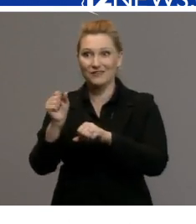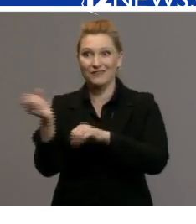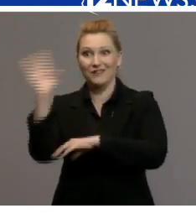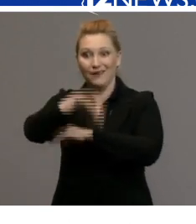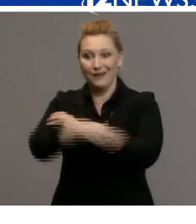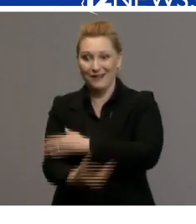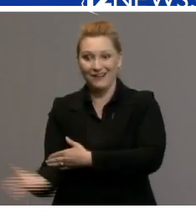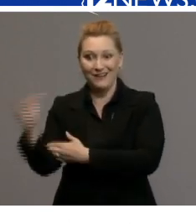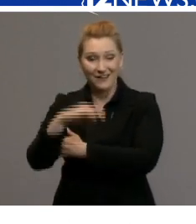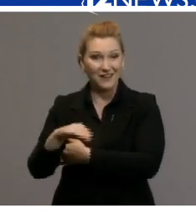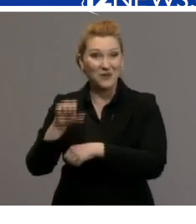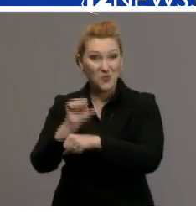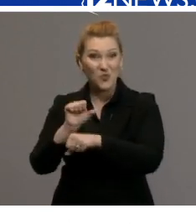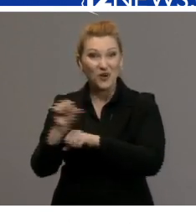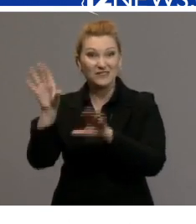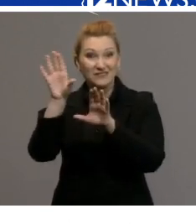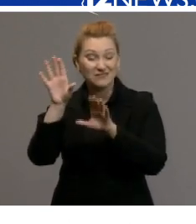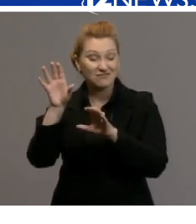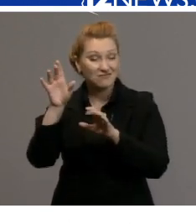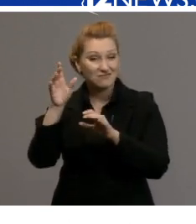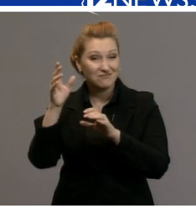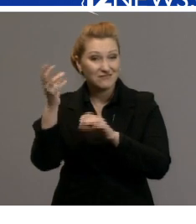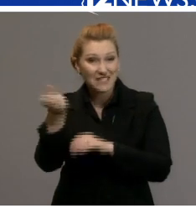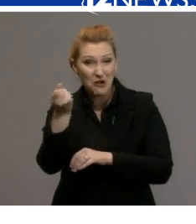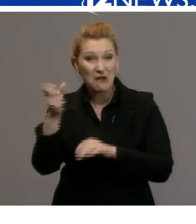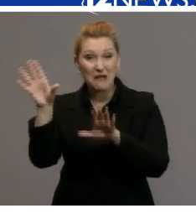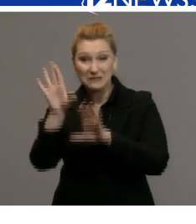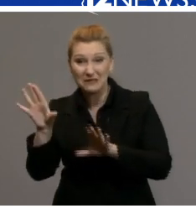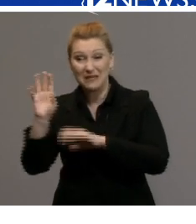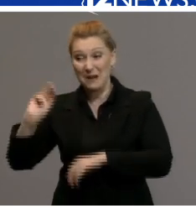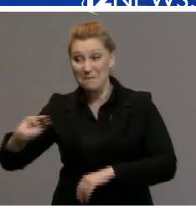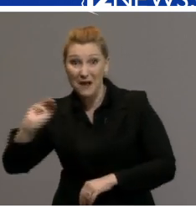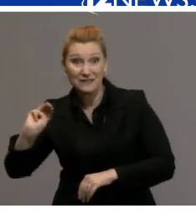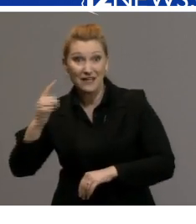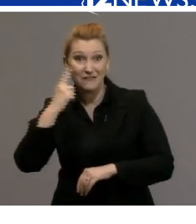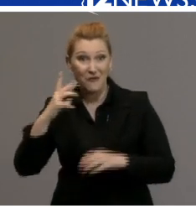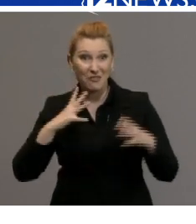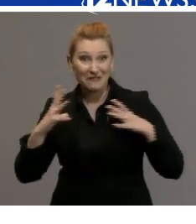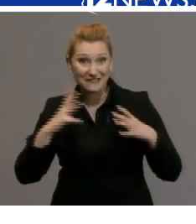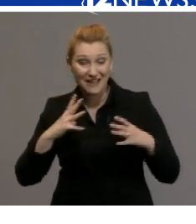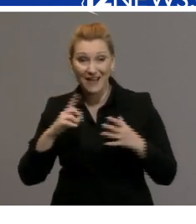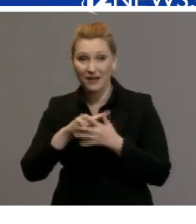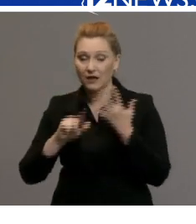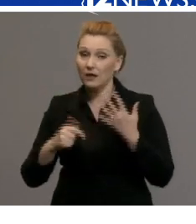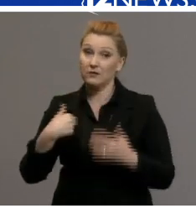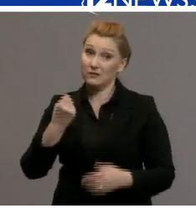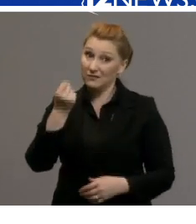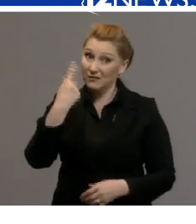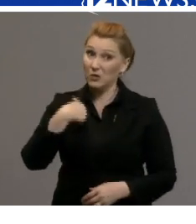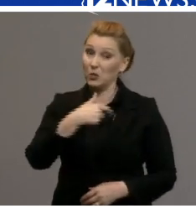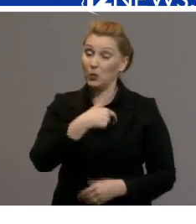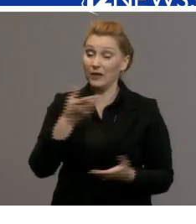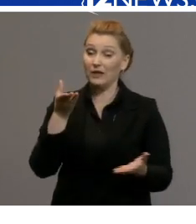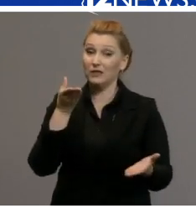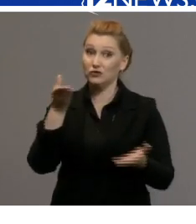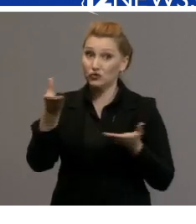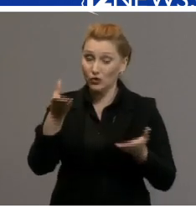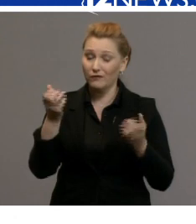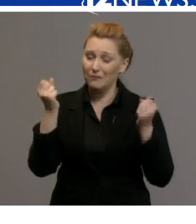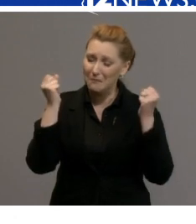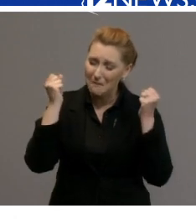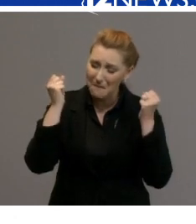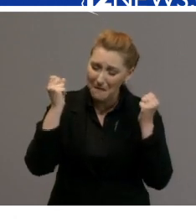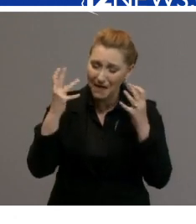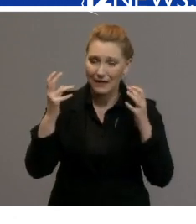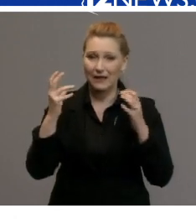over 700,000 Arizonans have been served. There are more that need to be served, and we will work